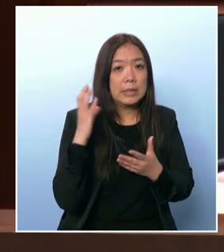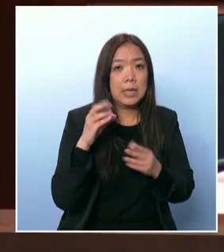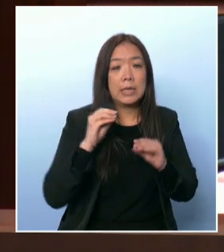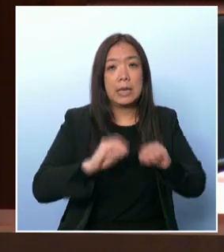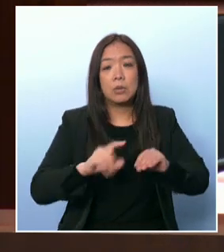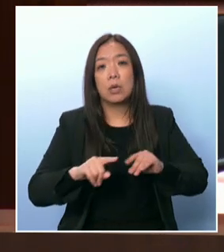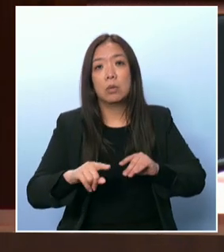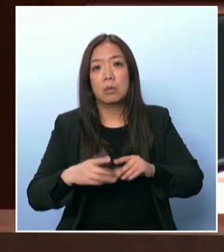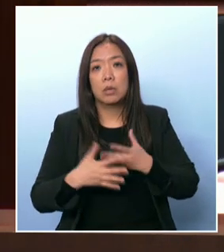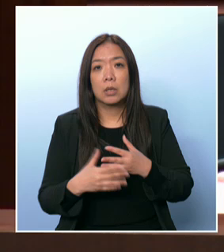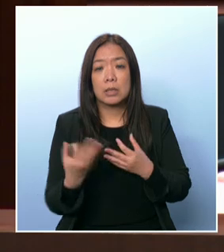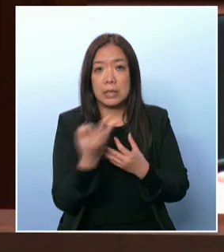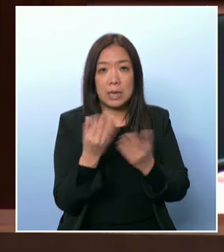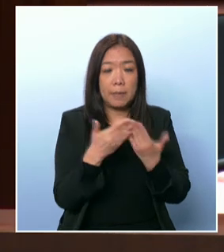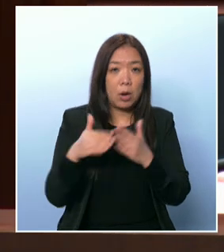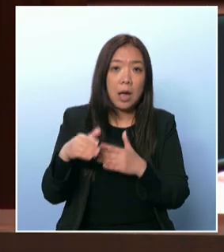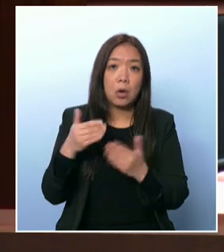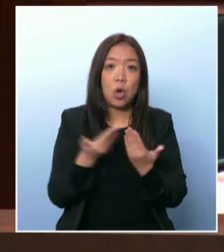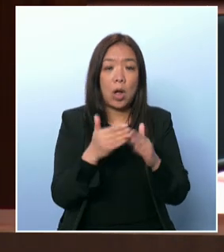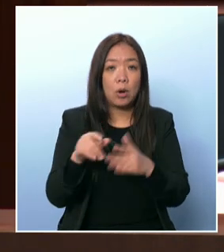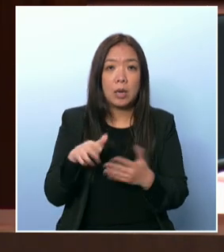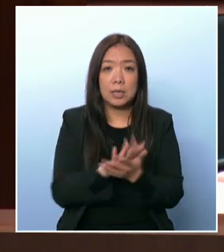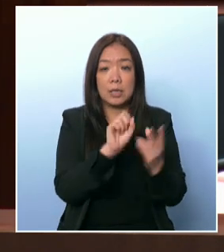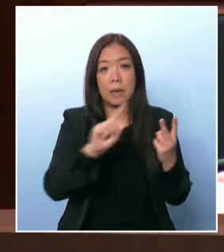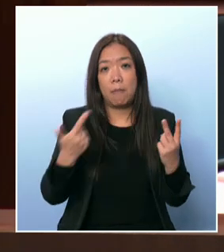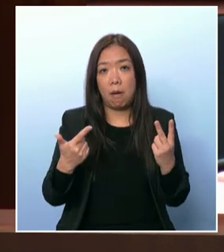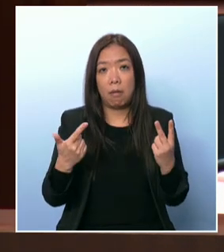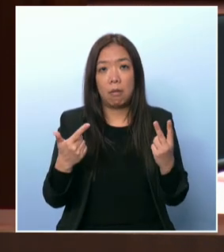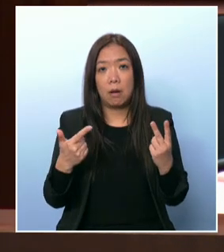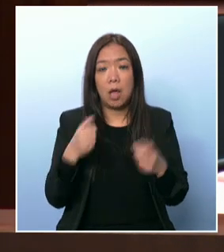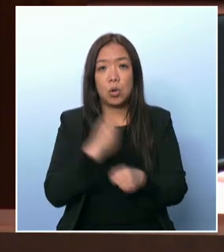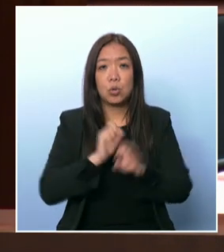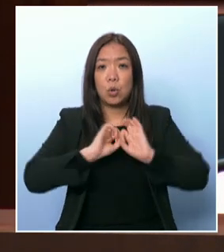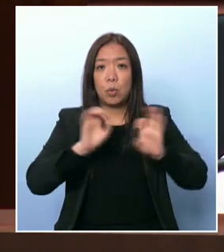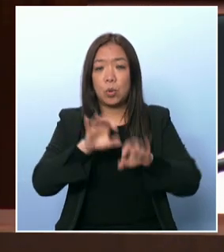Secretary. I will speak first and then I will defer to Professor Chan.